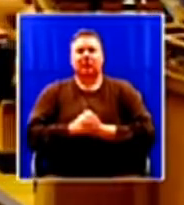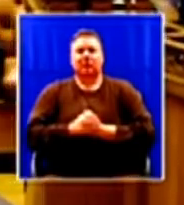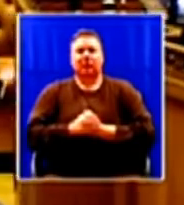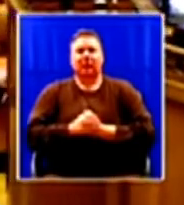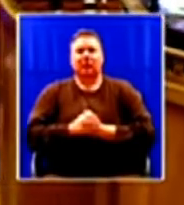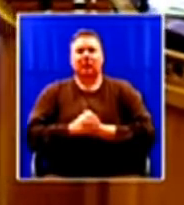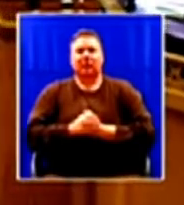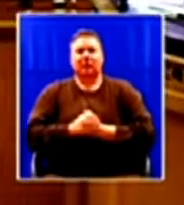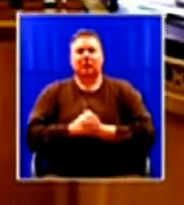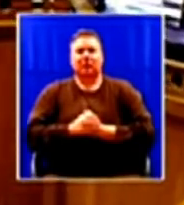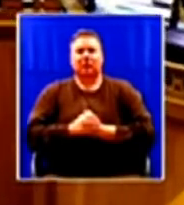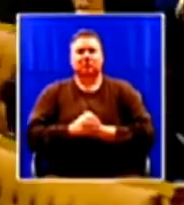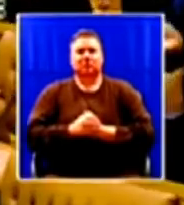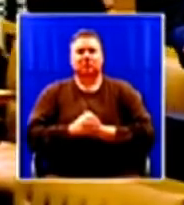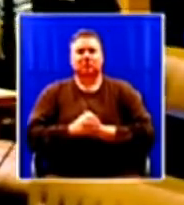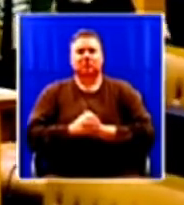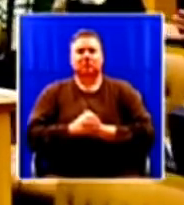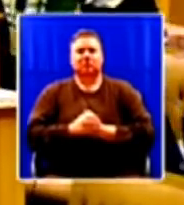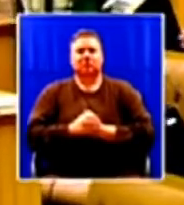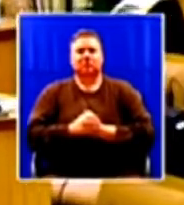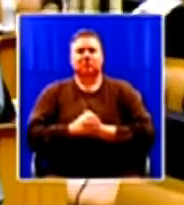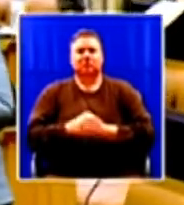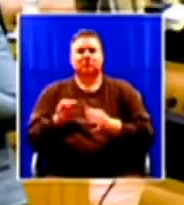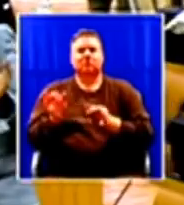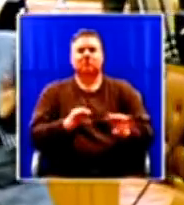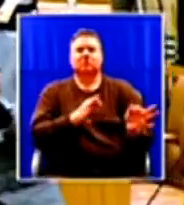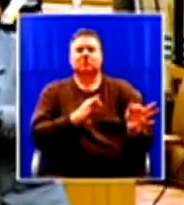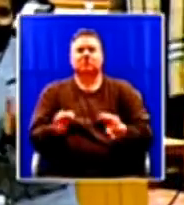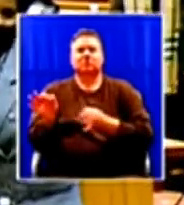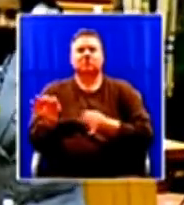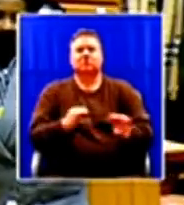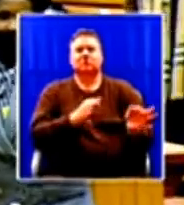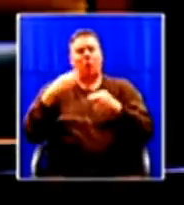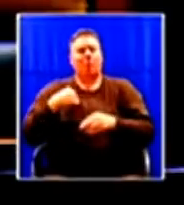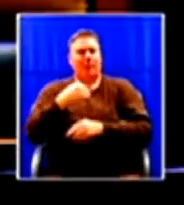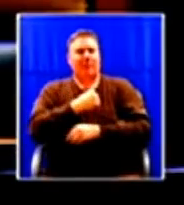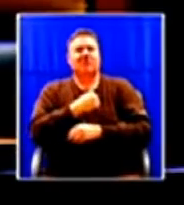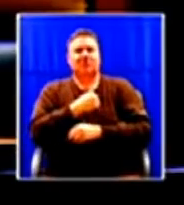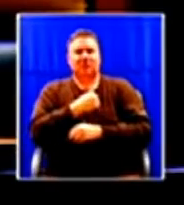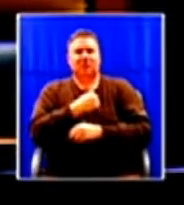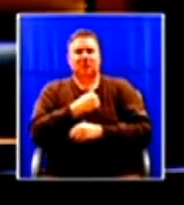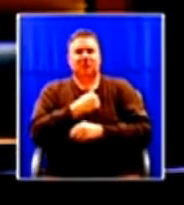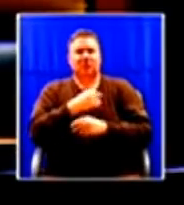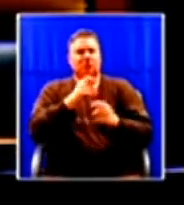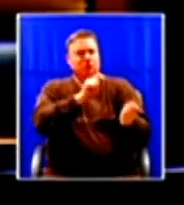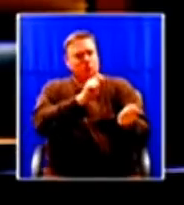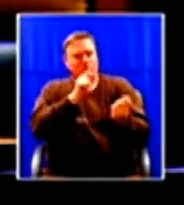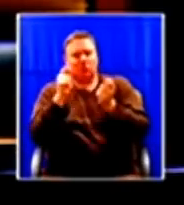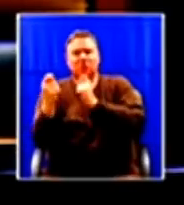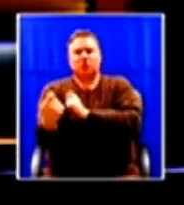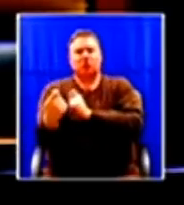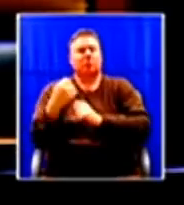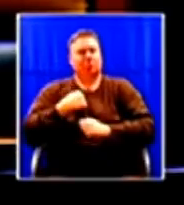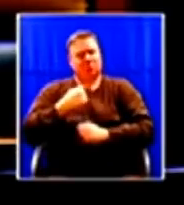side, you have got some within the opposition and indeed within the ANC who are saying that